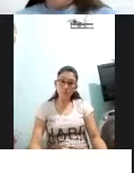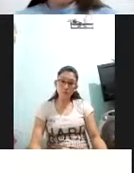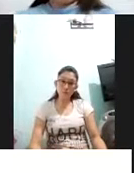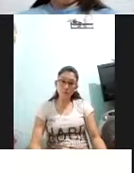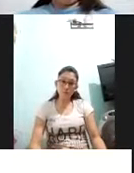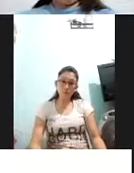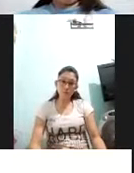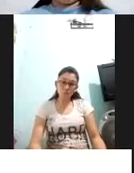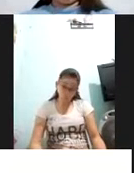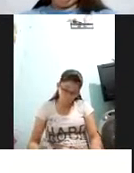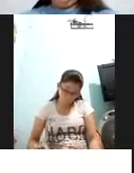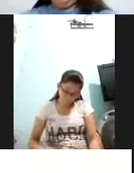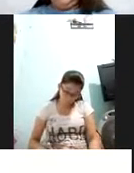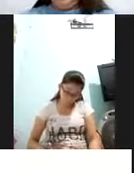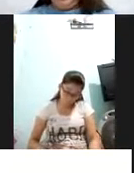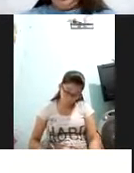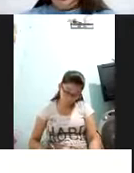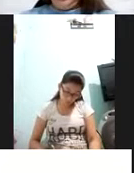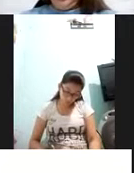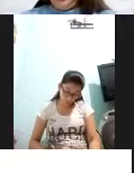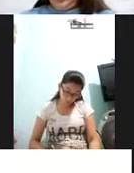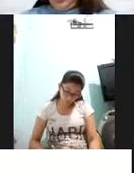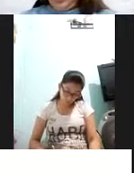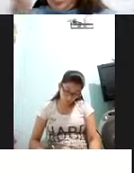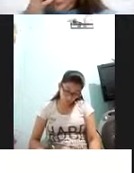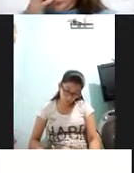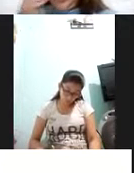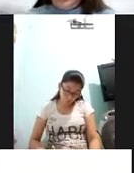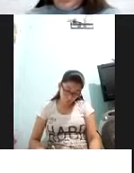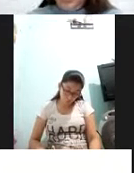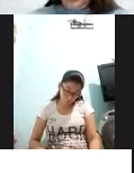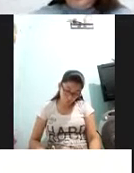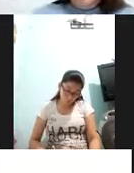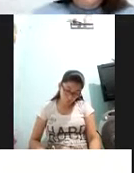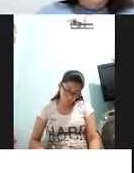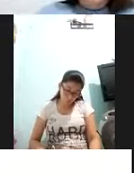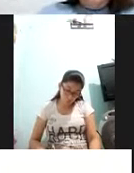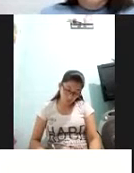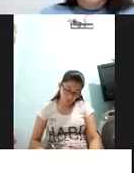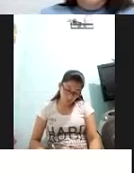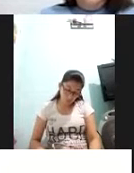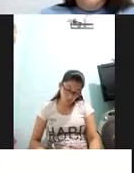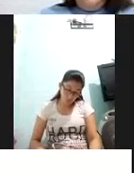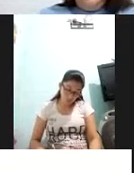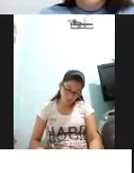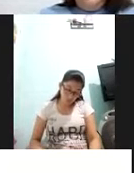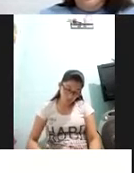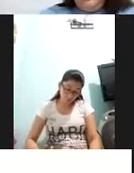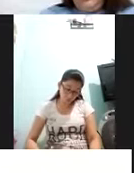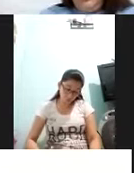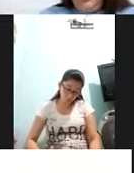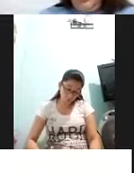Good evening, my name is Fatima. F A T I M A. Very